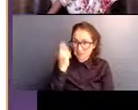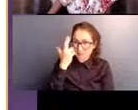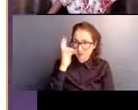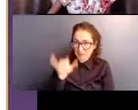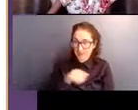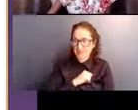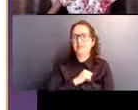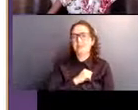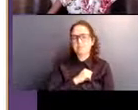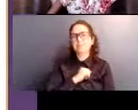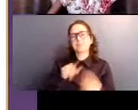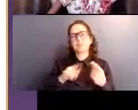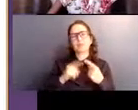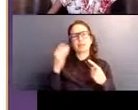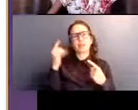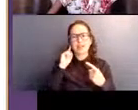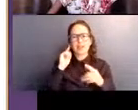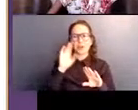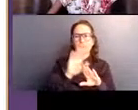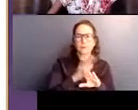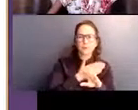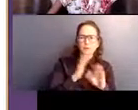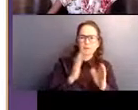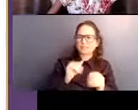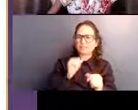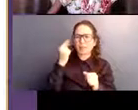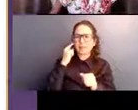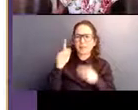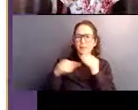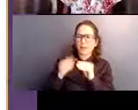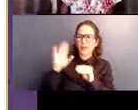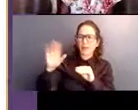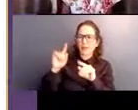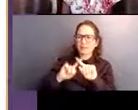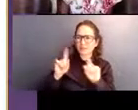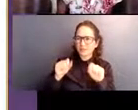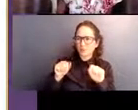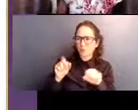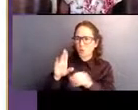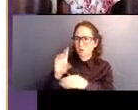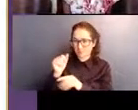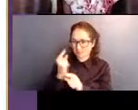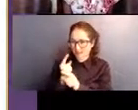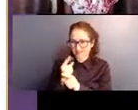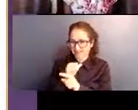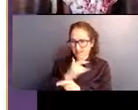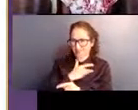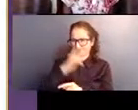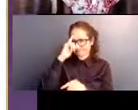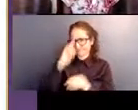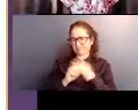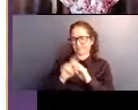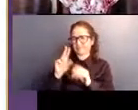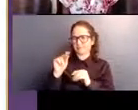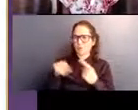When we hear musicians, we don't necessarily think of their different ability or their disability, right? And so when we